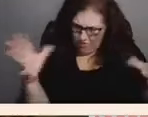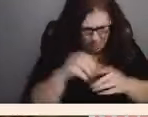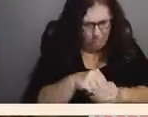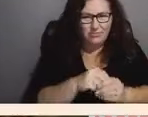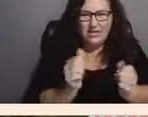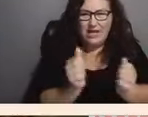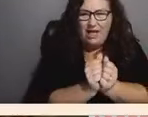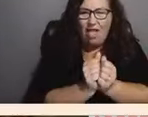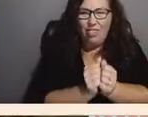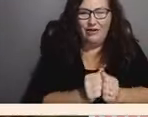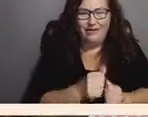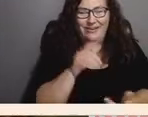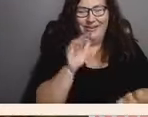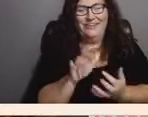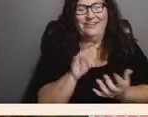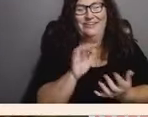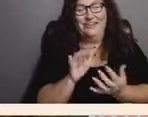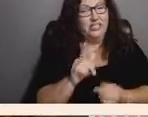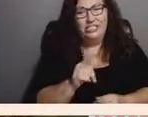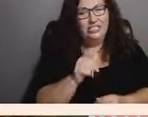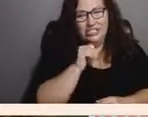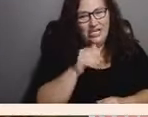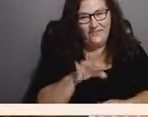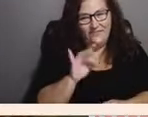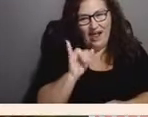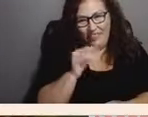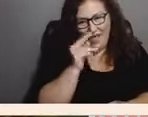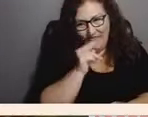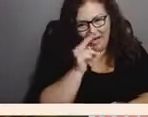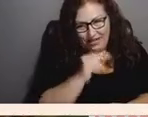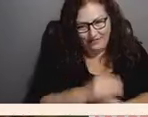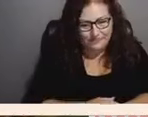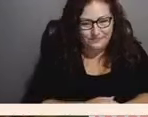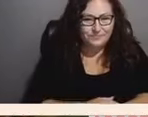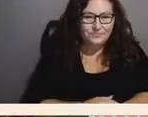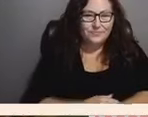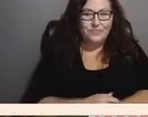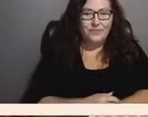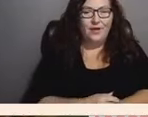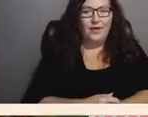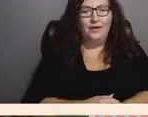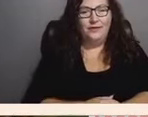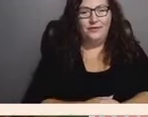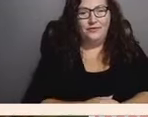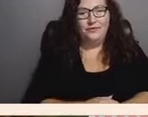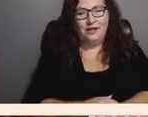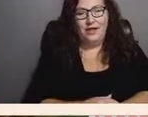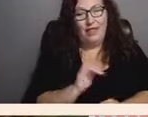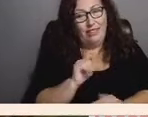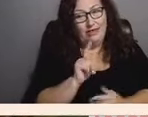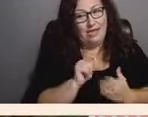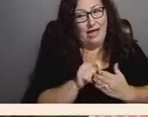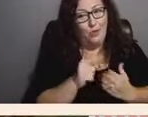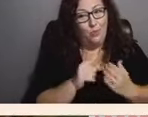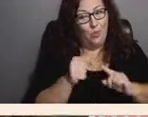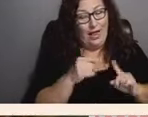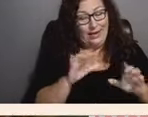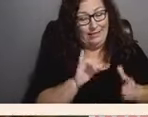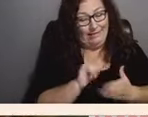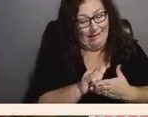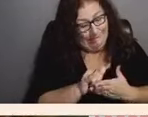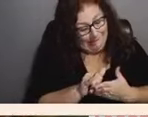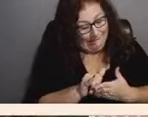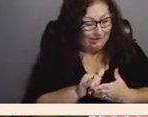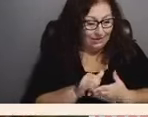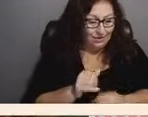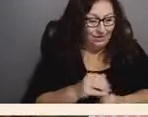She did not find any humor on most of her at the time that I did it. Laundry and earlier in